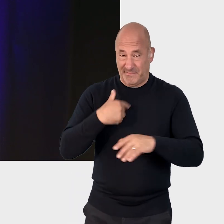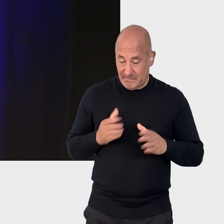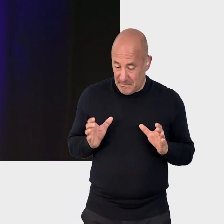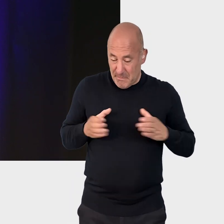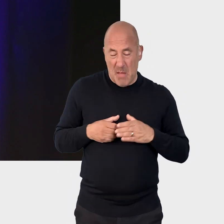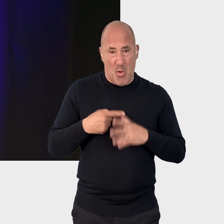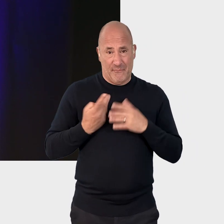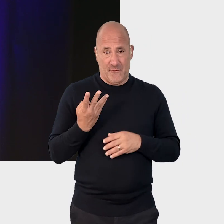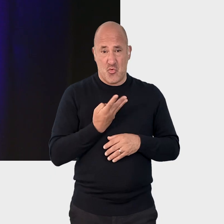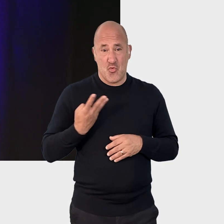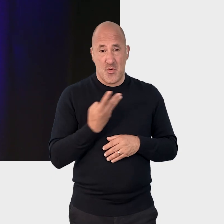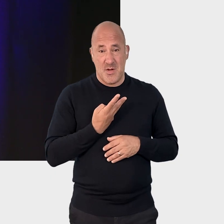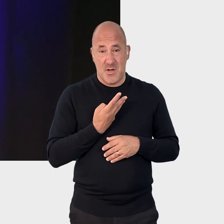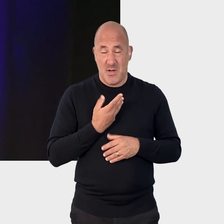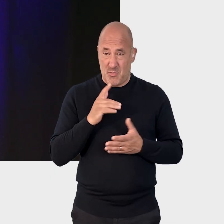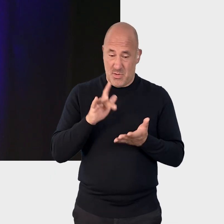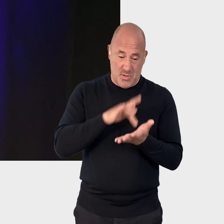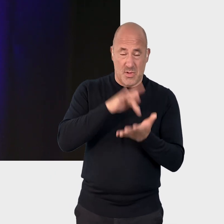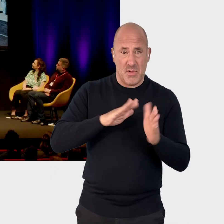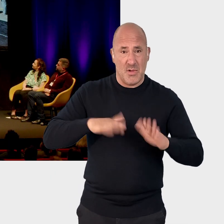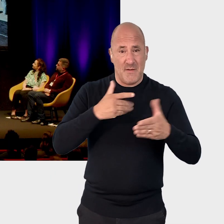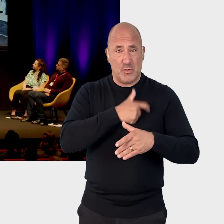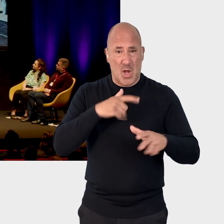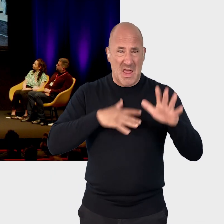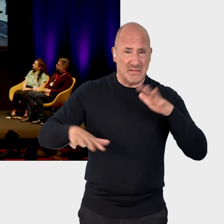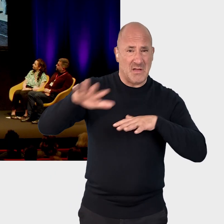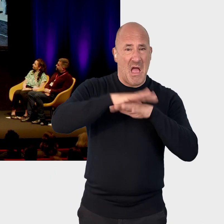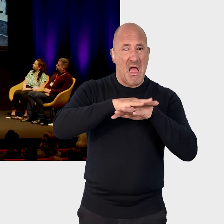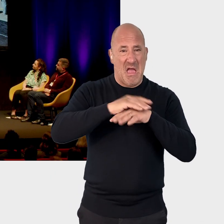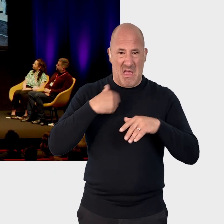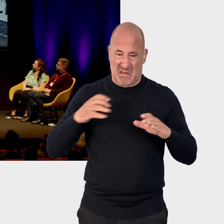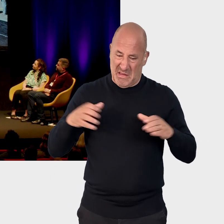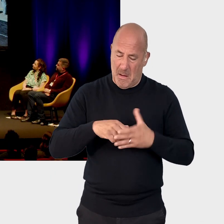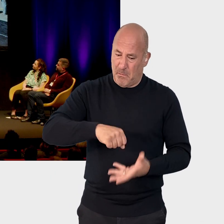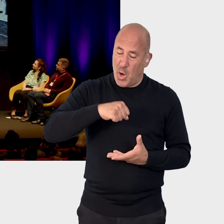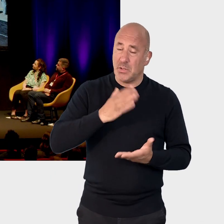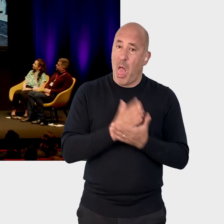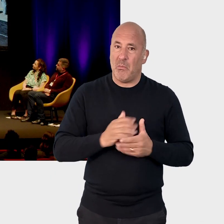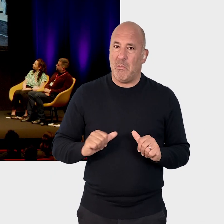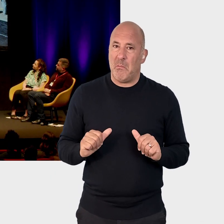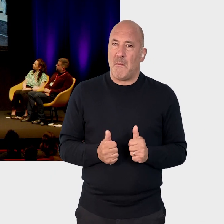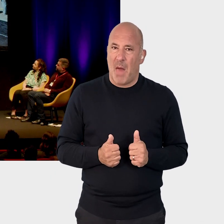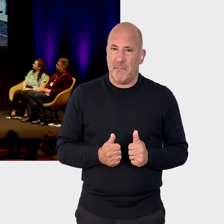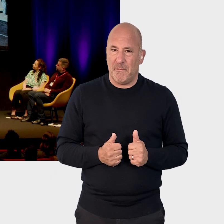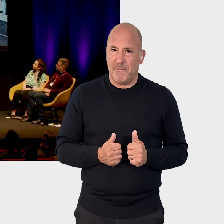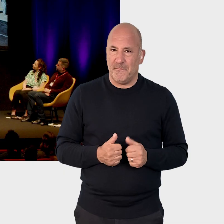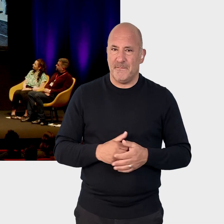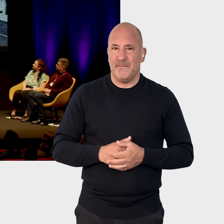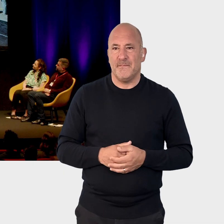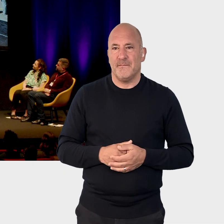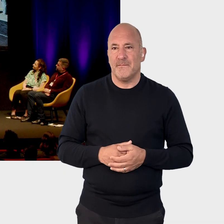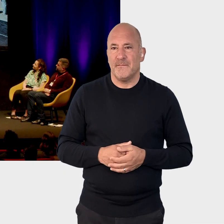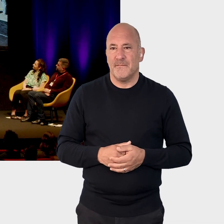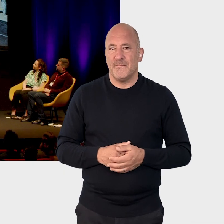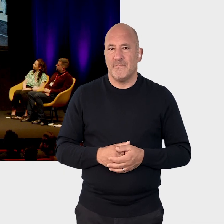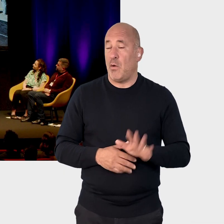do. But as a team of 4 with a city-wide programme to deliver, Right Past Street's capacity and budget